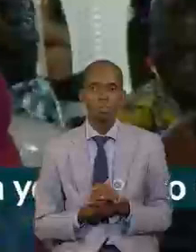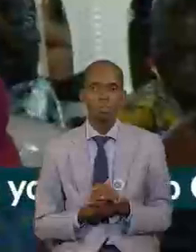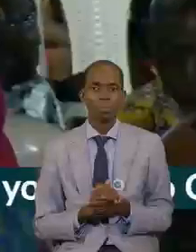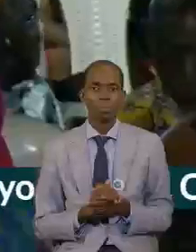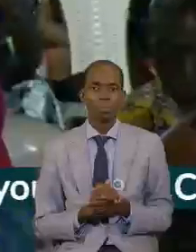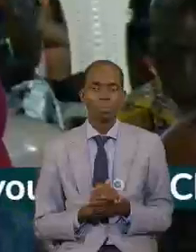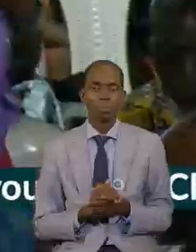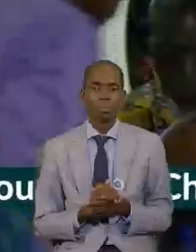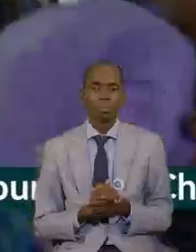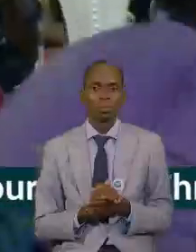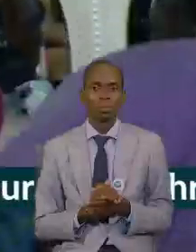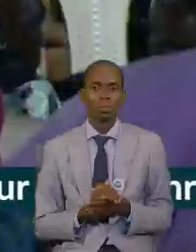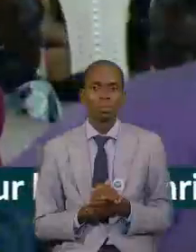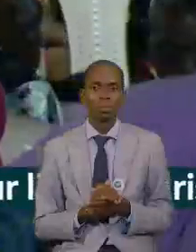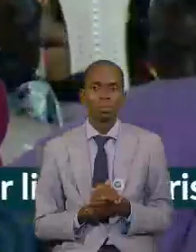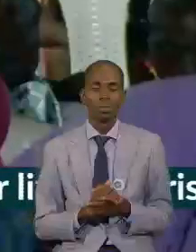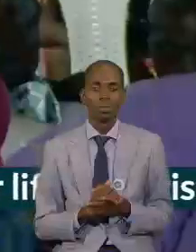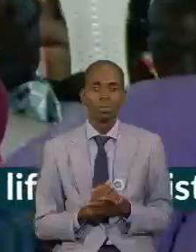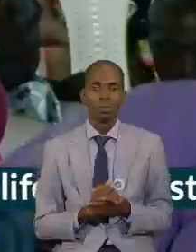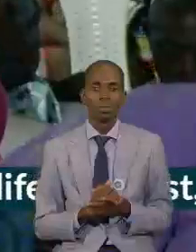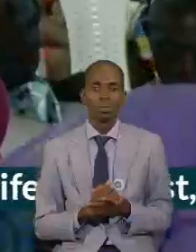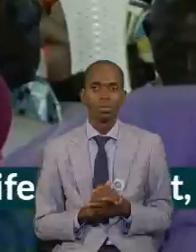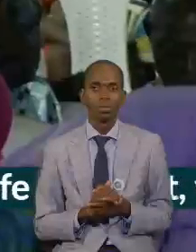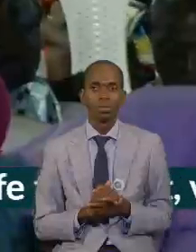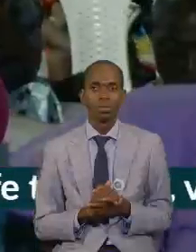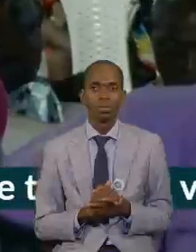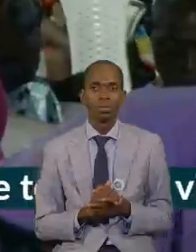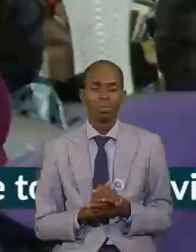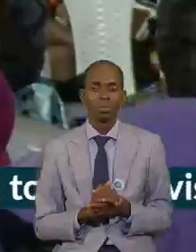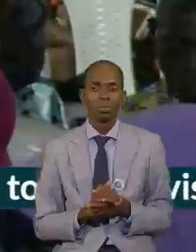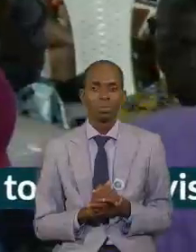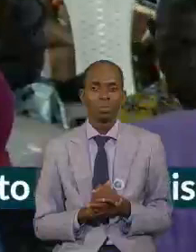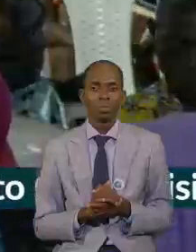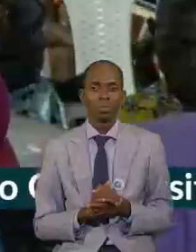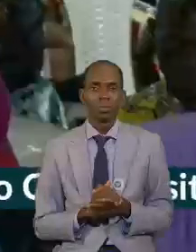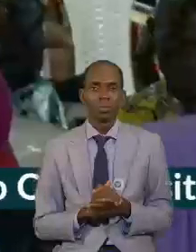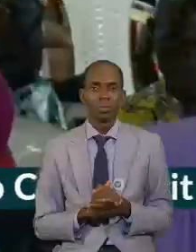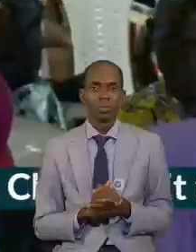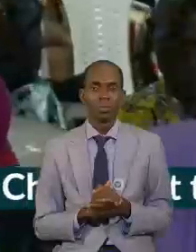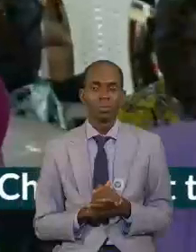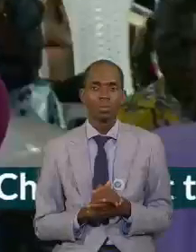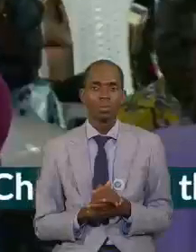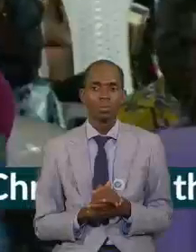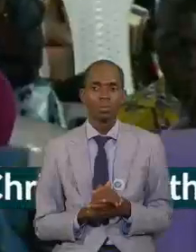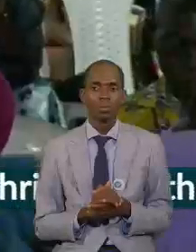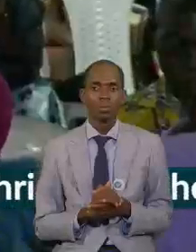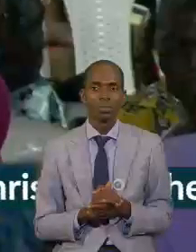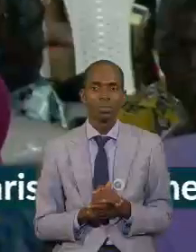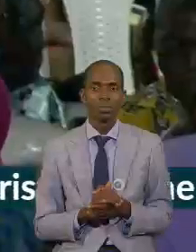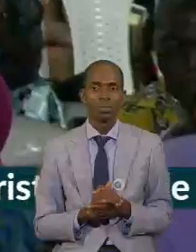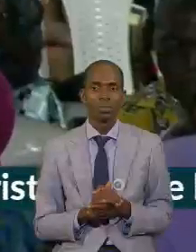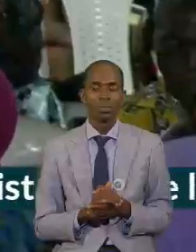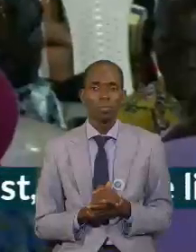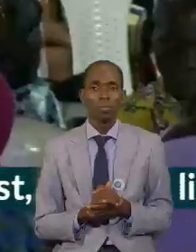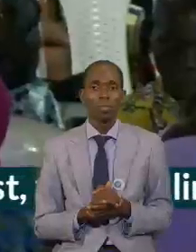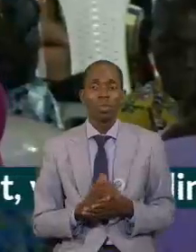63. Nous voulons savoir si nous avons assez rempli les fiches à ma droite. Want to know if